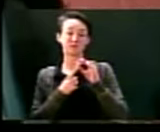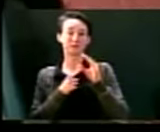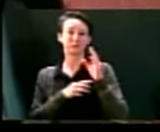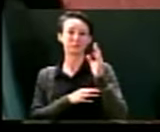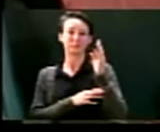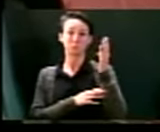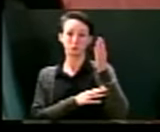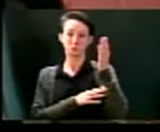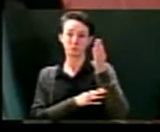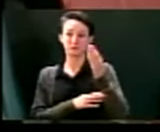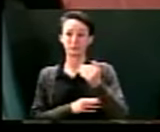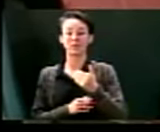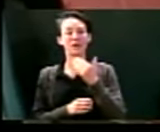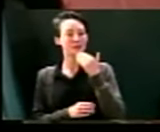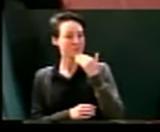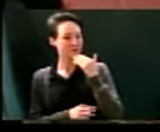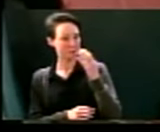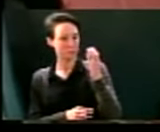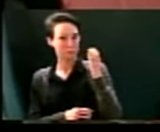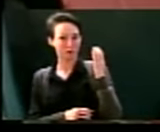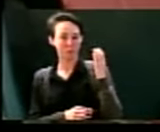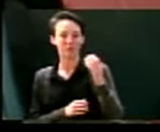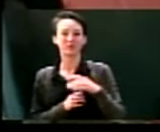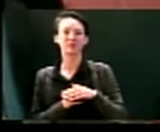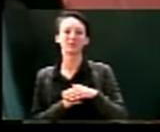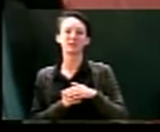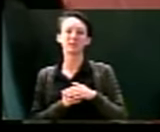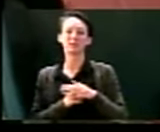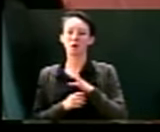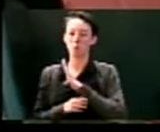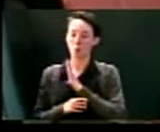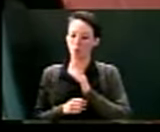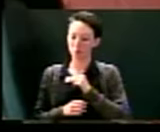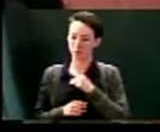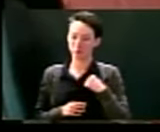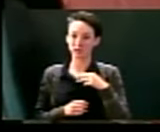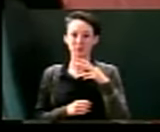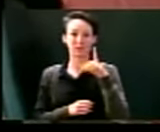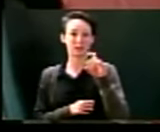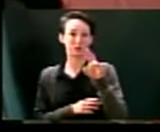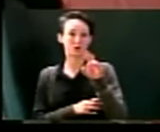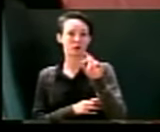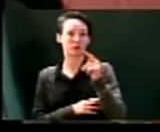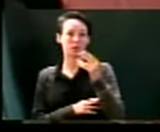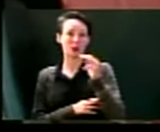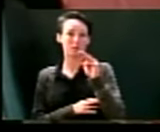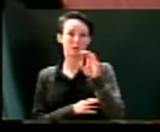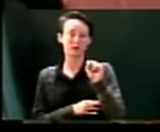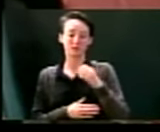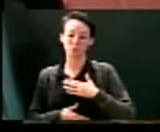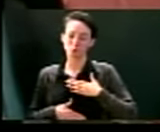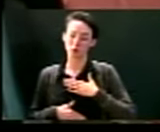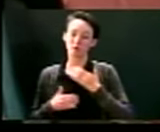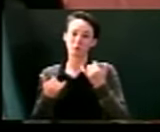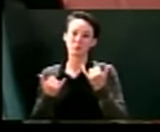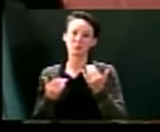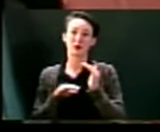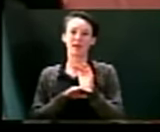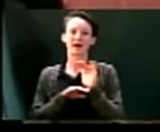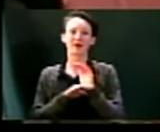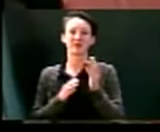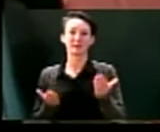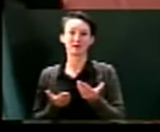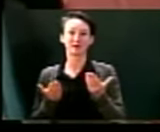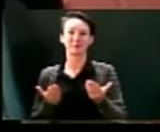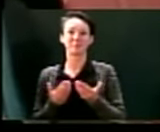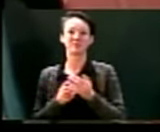Thank you, Madam Chairman, and fellow board members, and Dr. Thomas. It's a pleasure to be here with you tonight. And it's a particular pleasure to